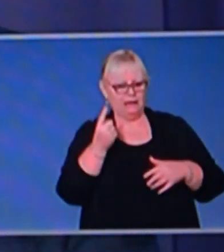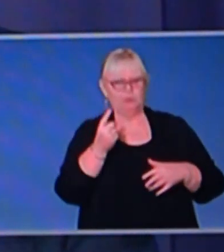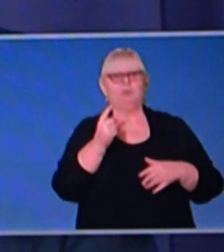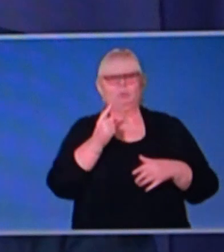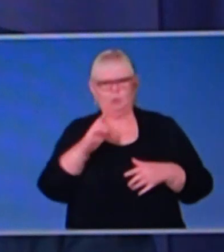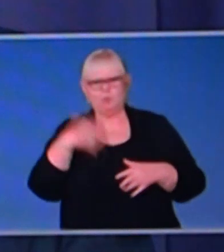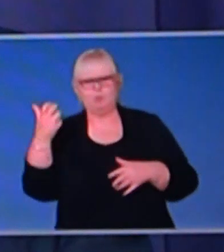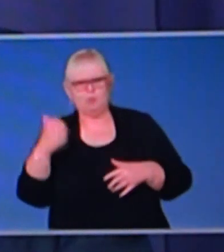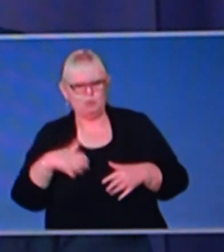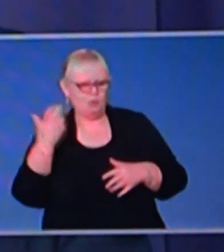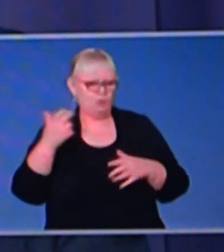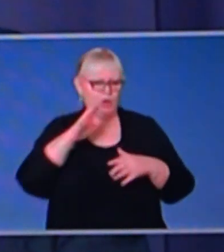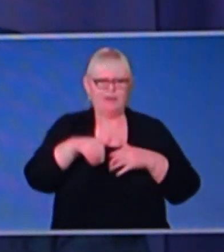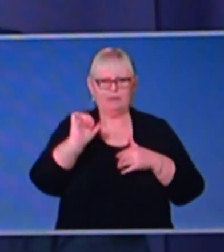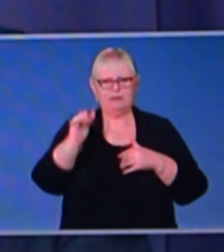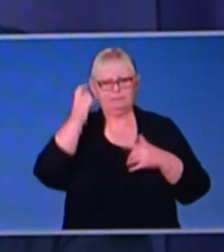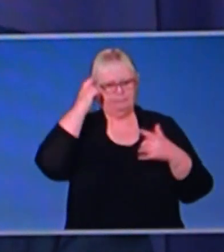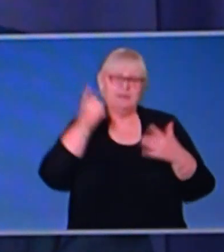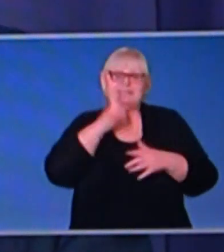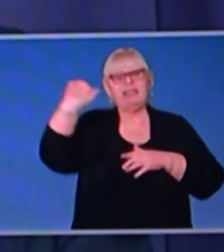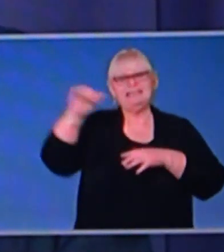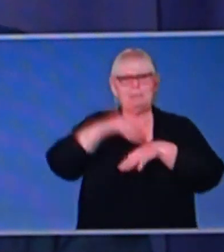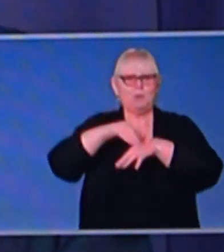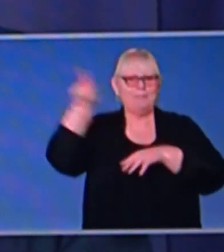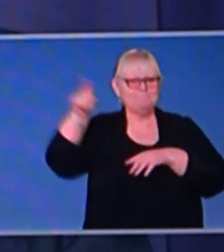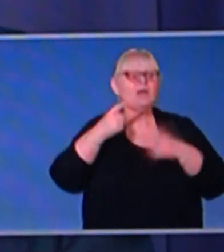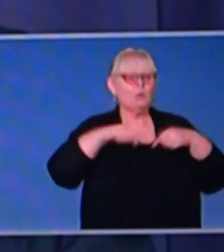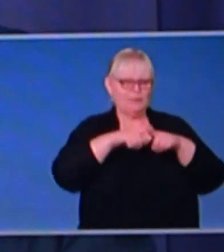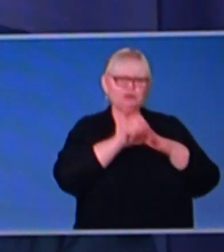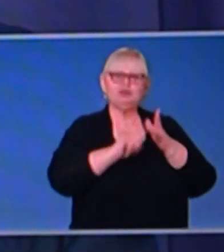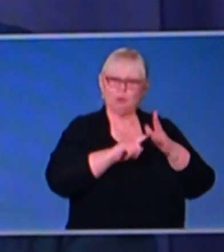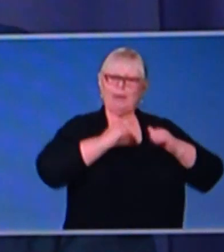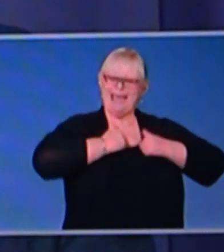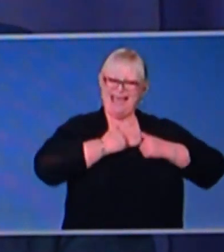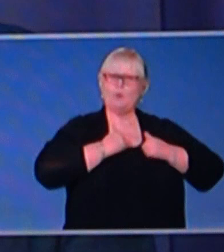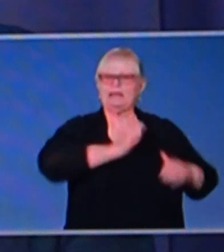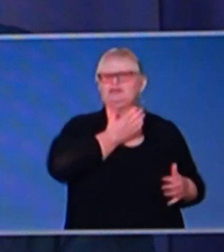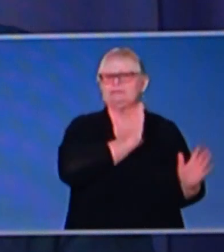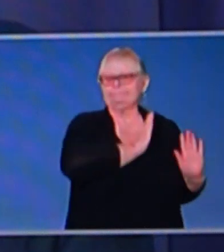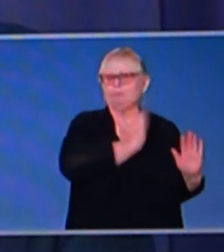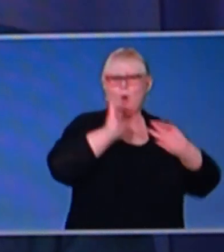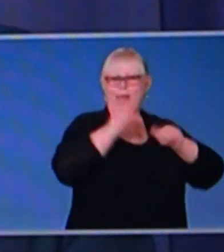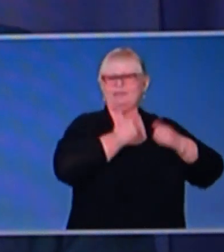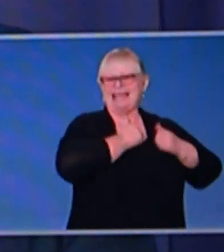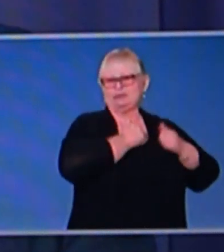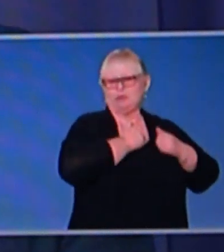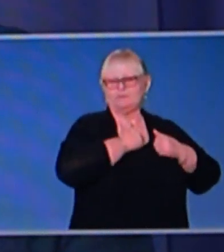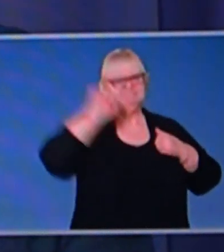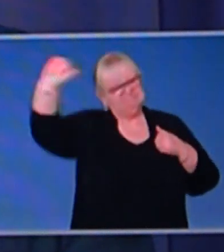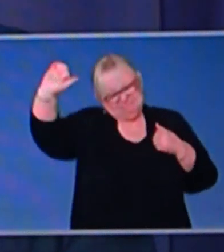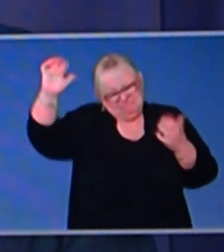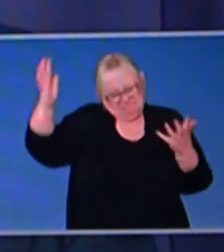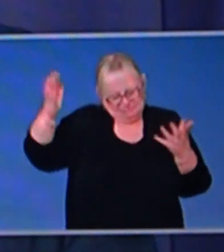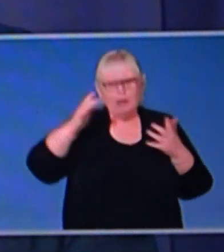angry about these comments. No, that's for them. Australia will do what's in our interest and in the global interest, and we will, of course, continue to